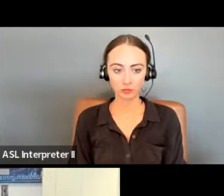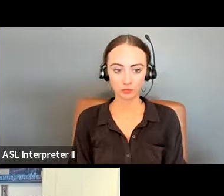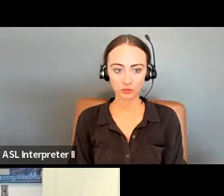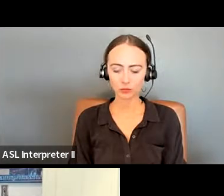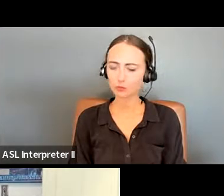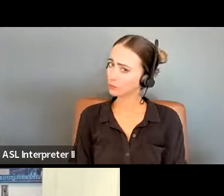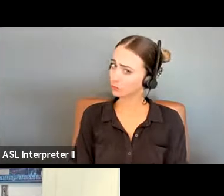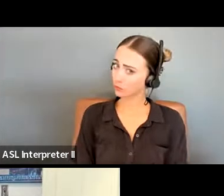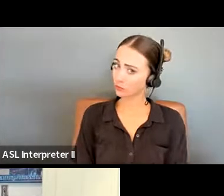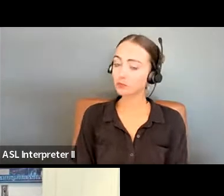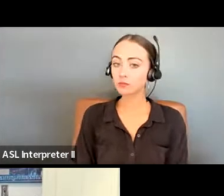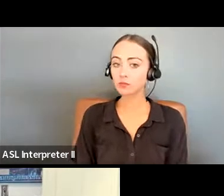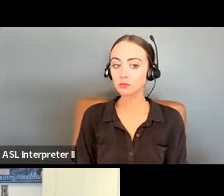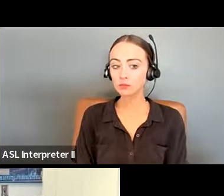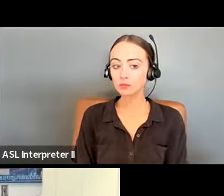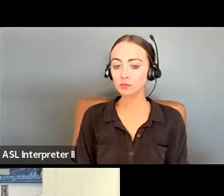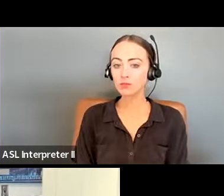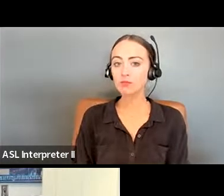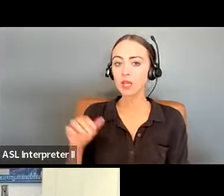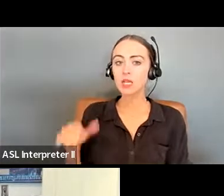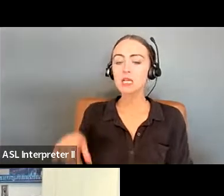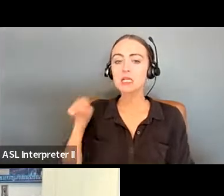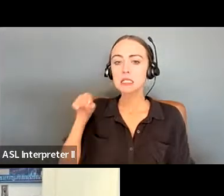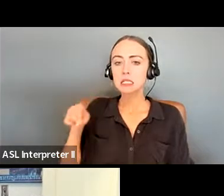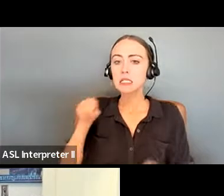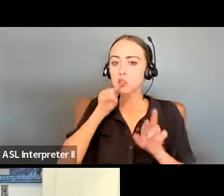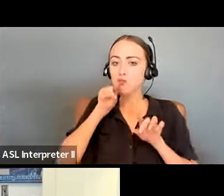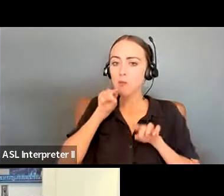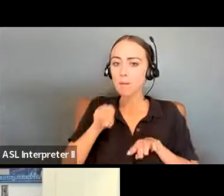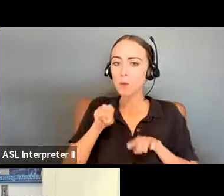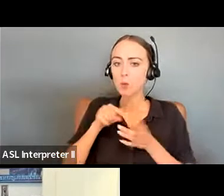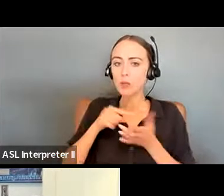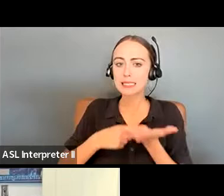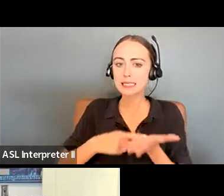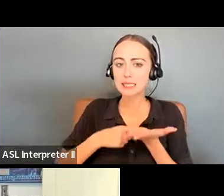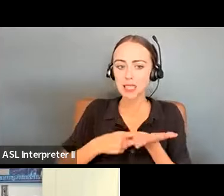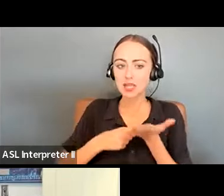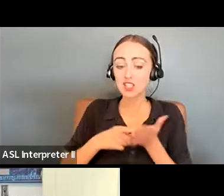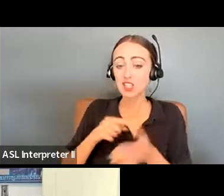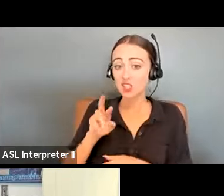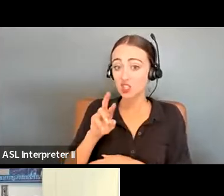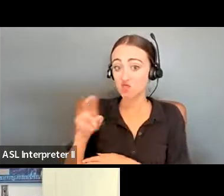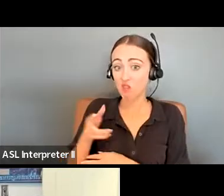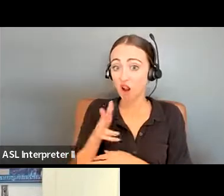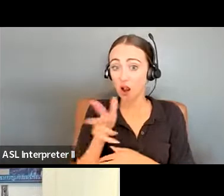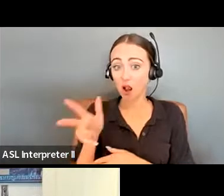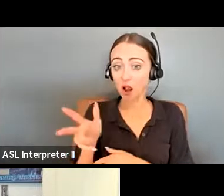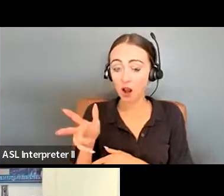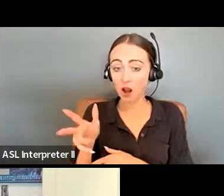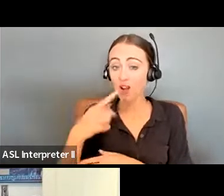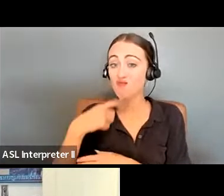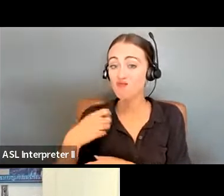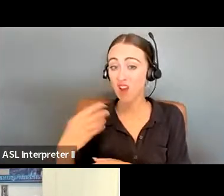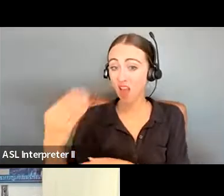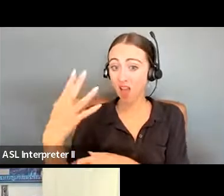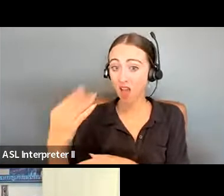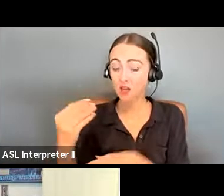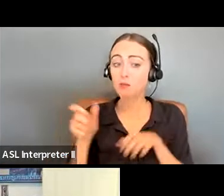Has there, the committee report discusses that the right turn on red was